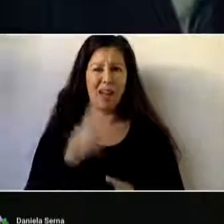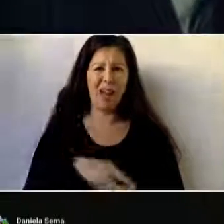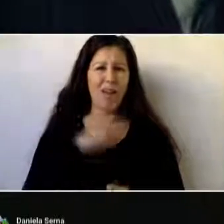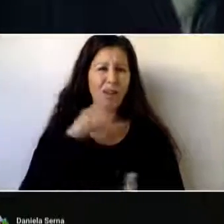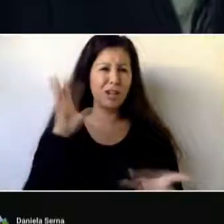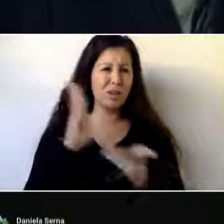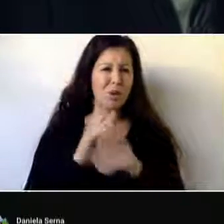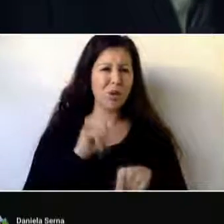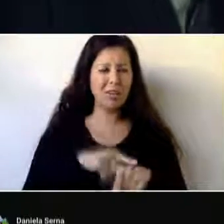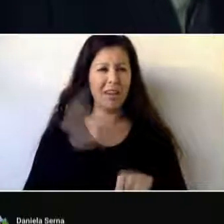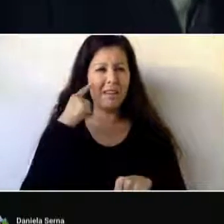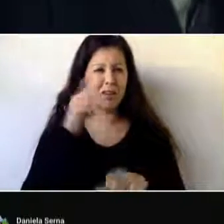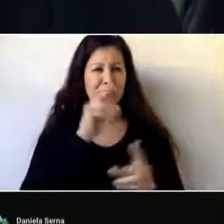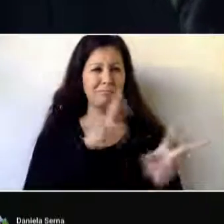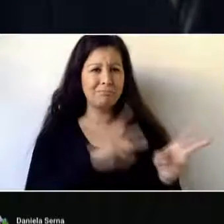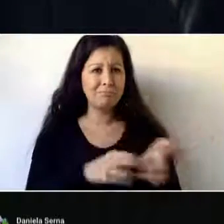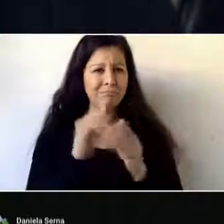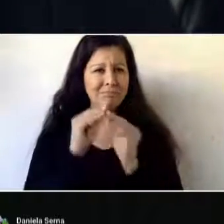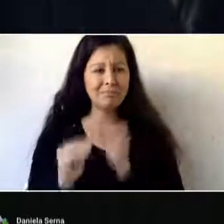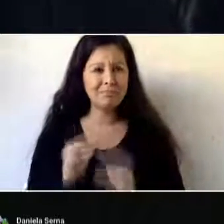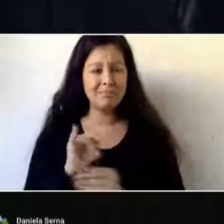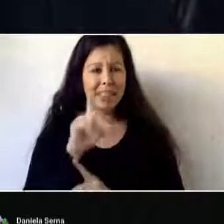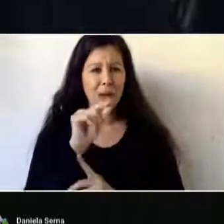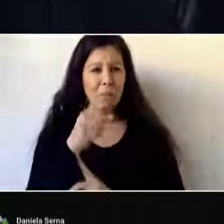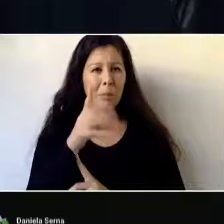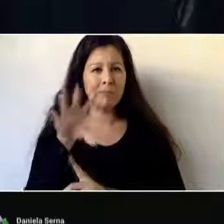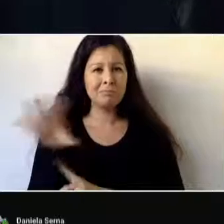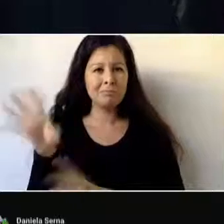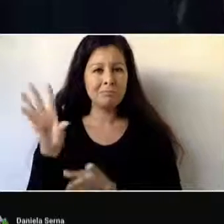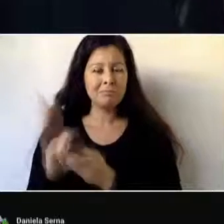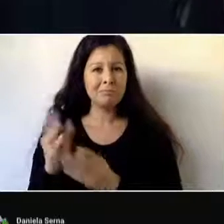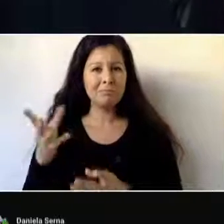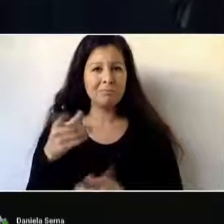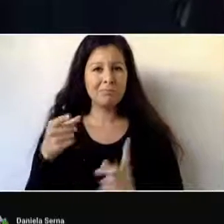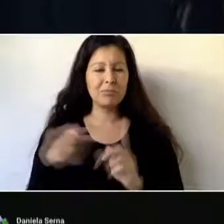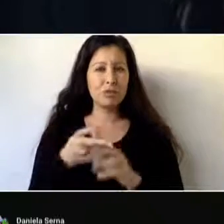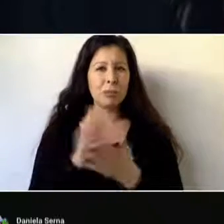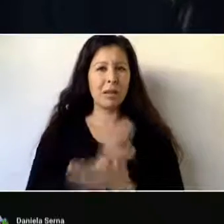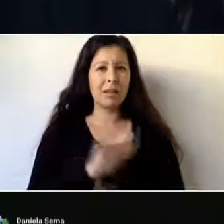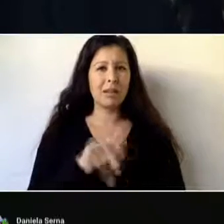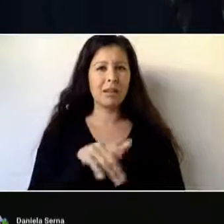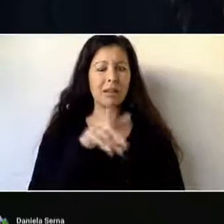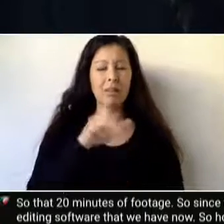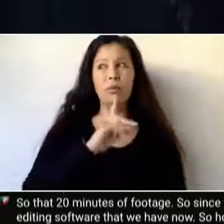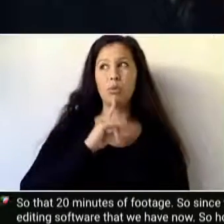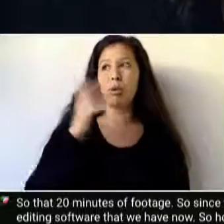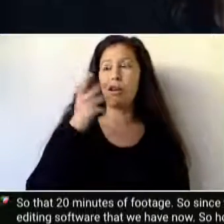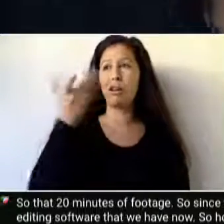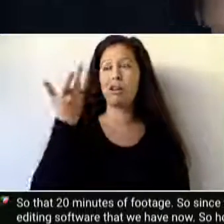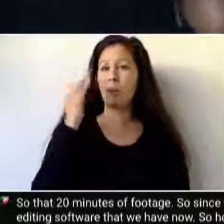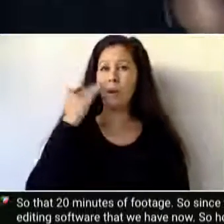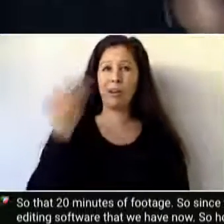to edit those 20 minutes of footage into that? Oh my gosh, you don't want to know.